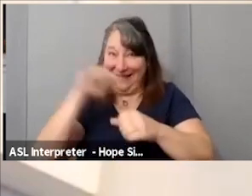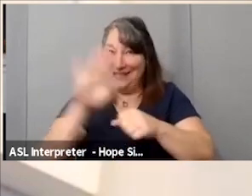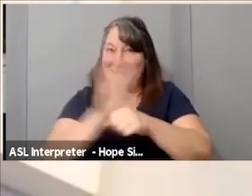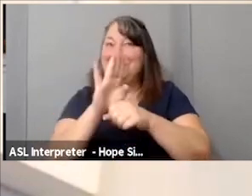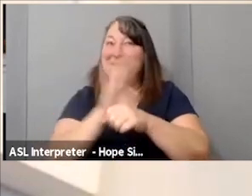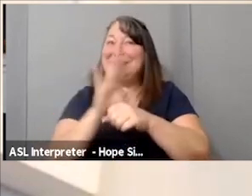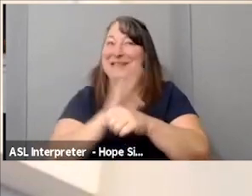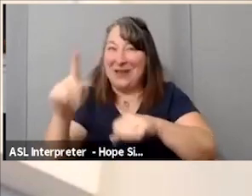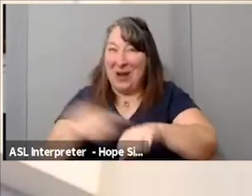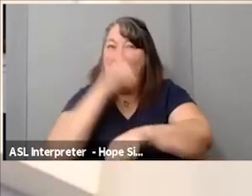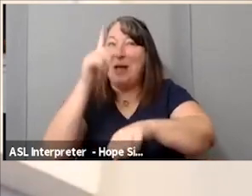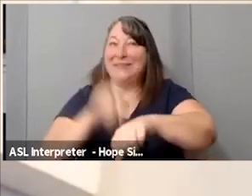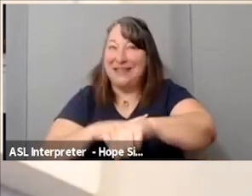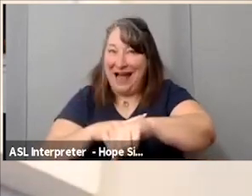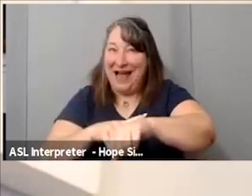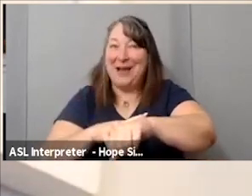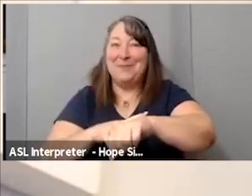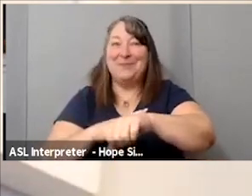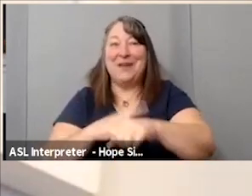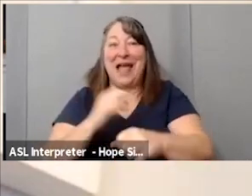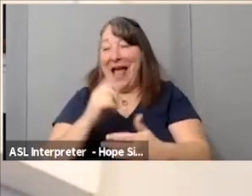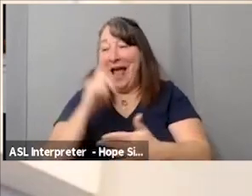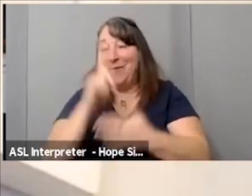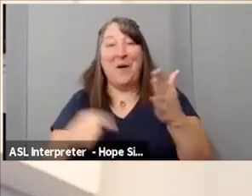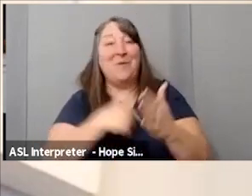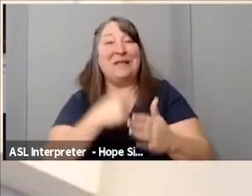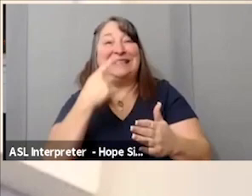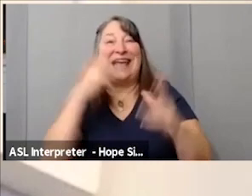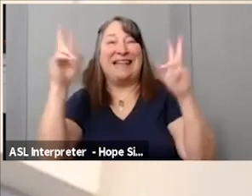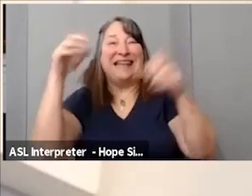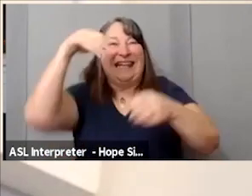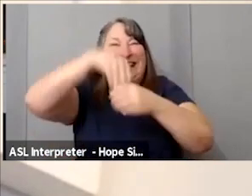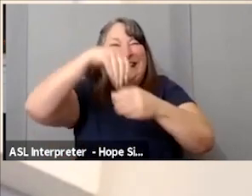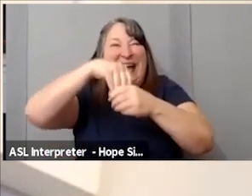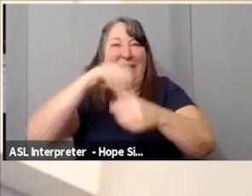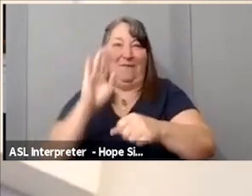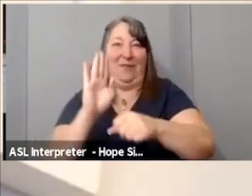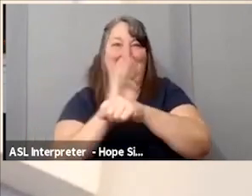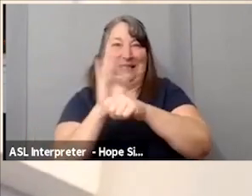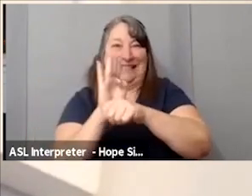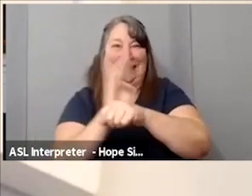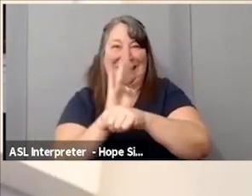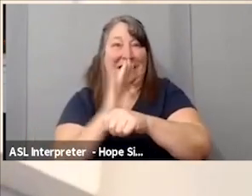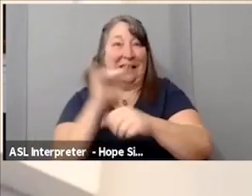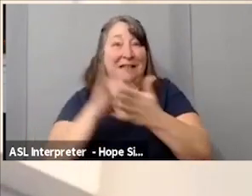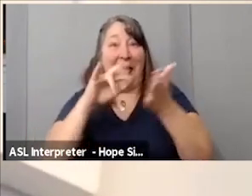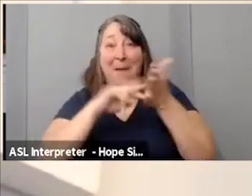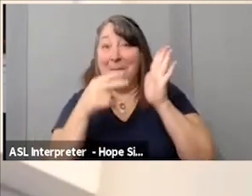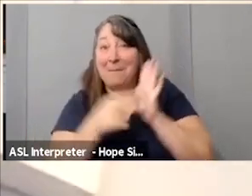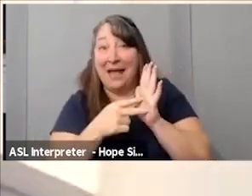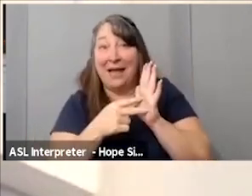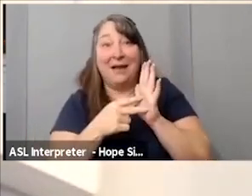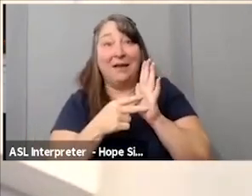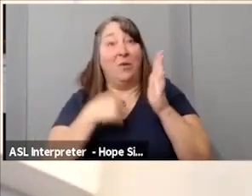had spent a really long time on what we say, the inside of the business, right? So that meant we rose up through